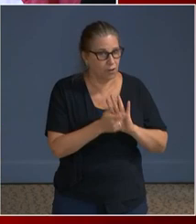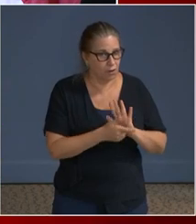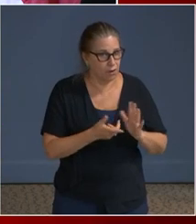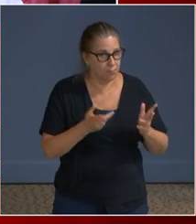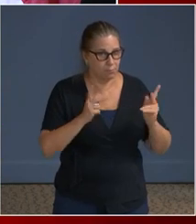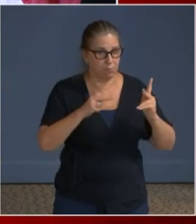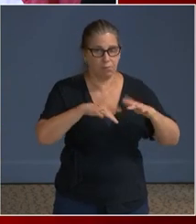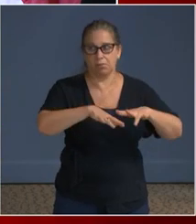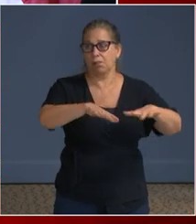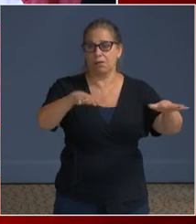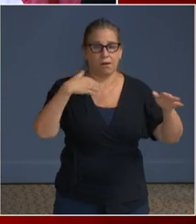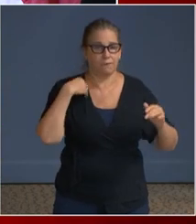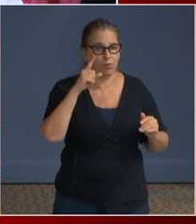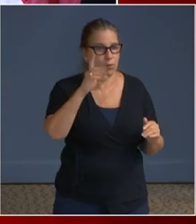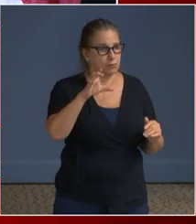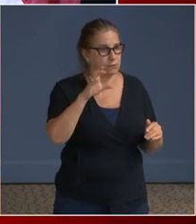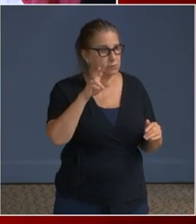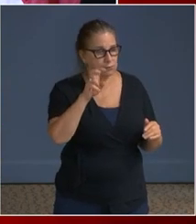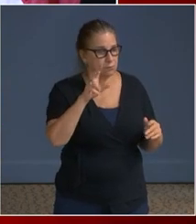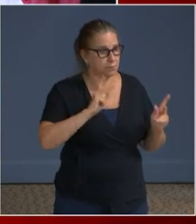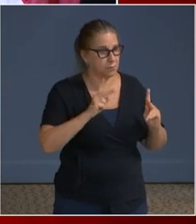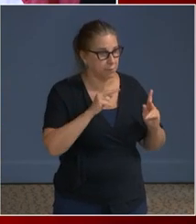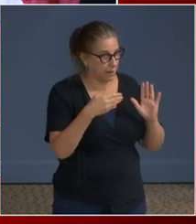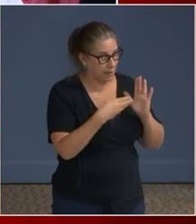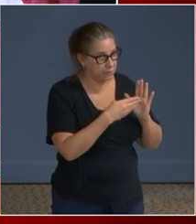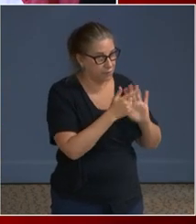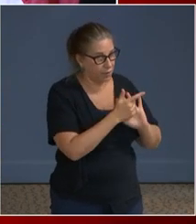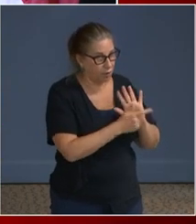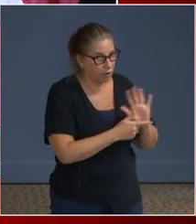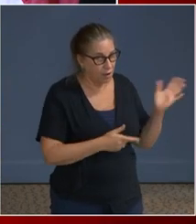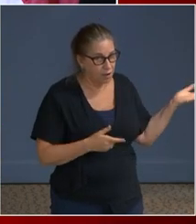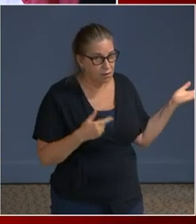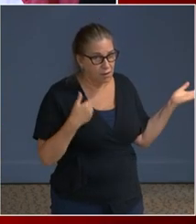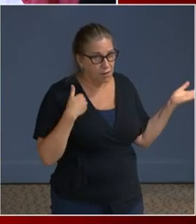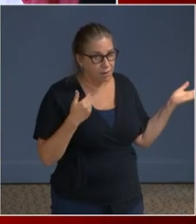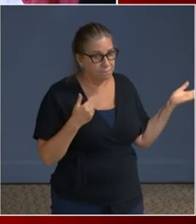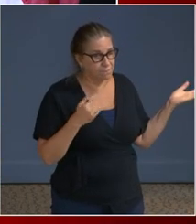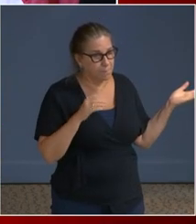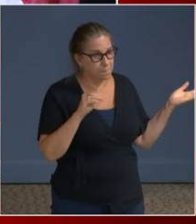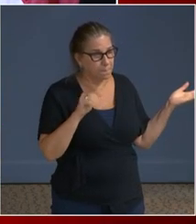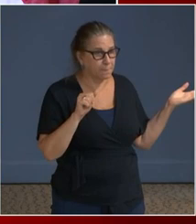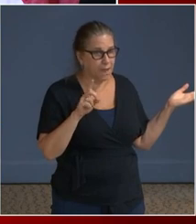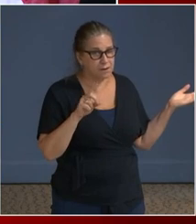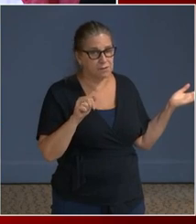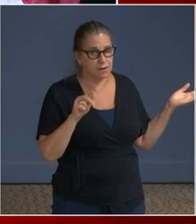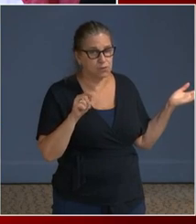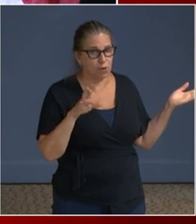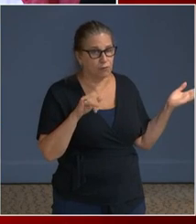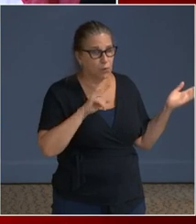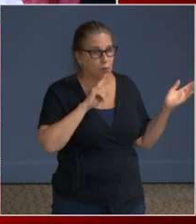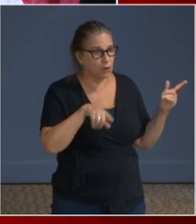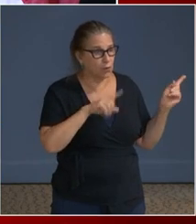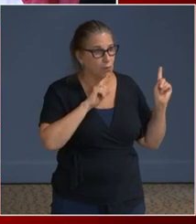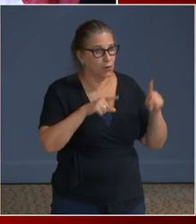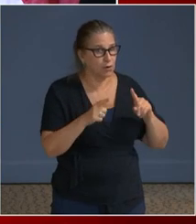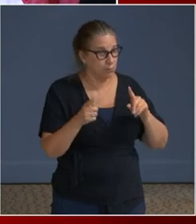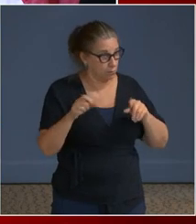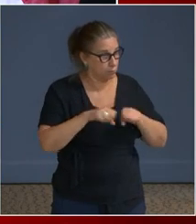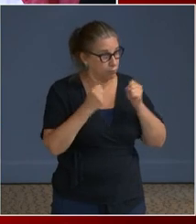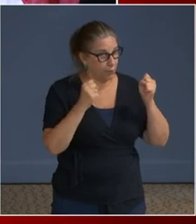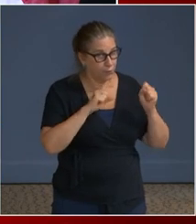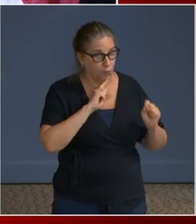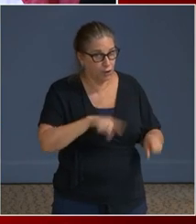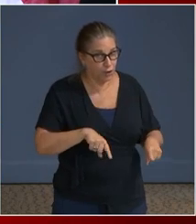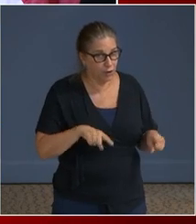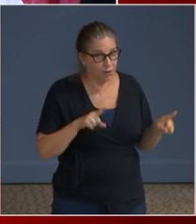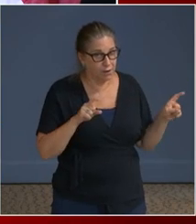hundred assembled? Is that against the law? Do I need a mayor's order for that? No, it's already against the law, right? Okay. So what we're dealing with